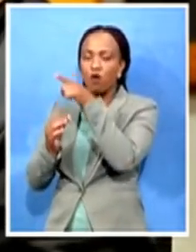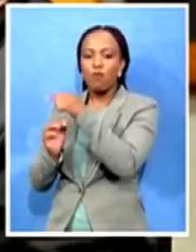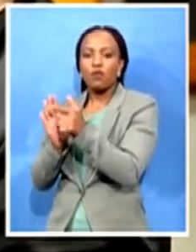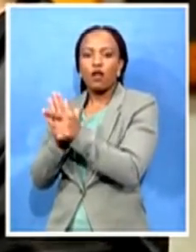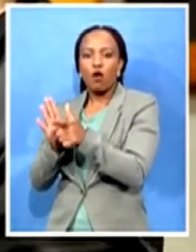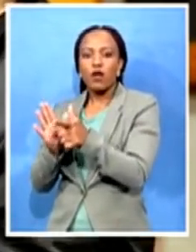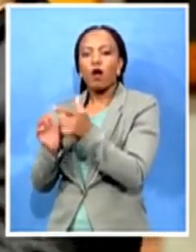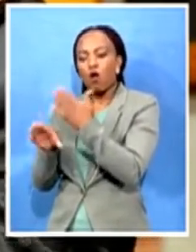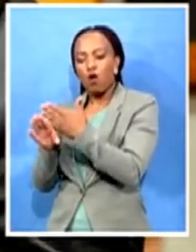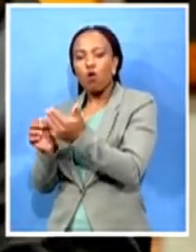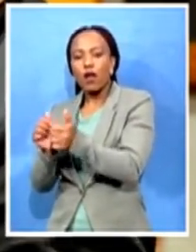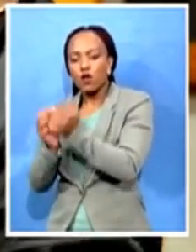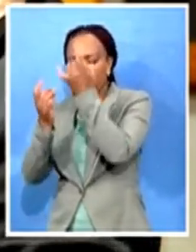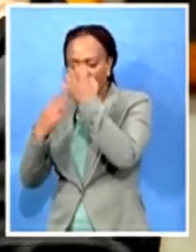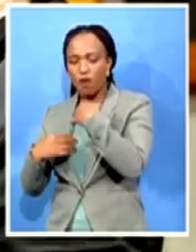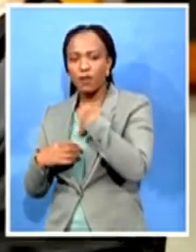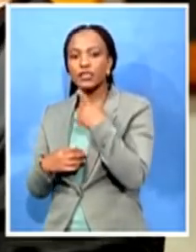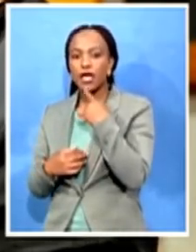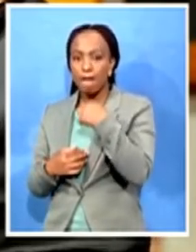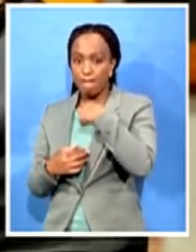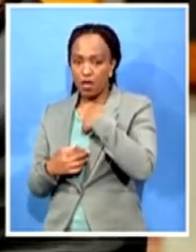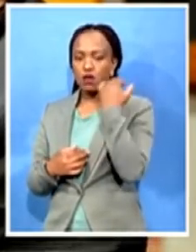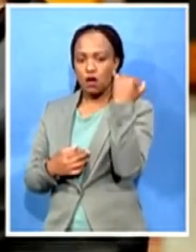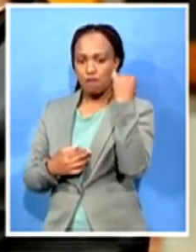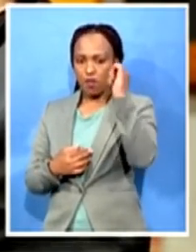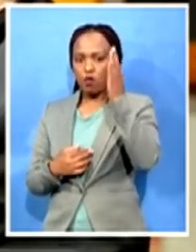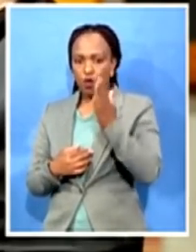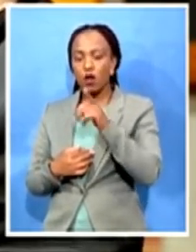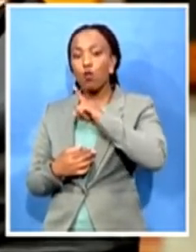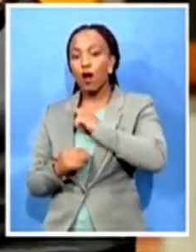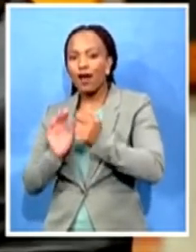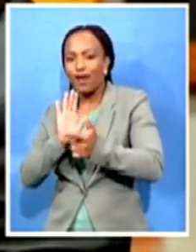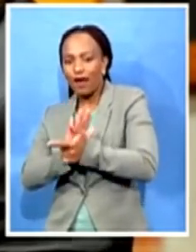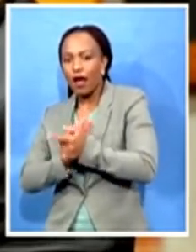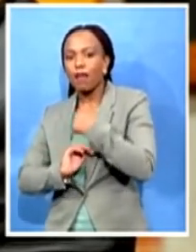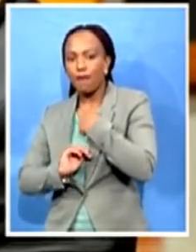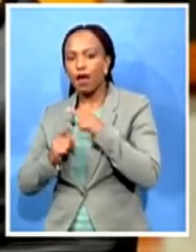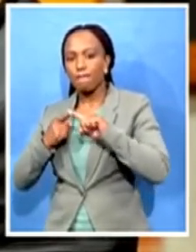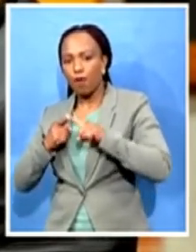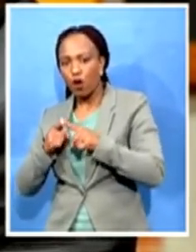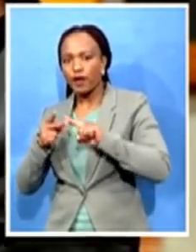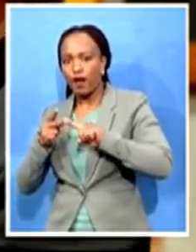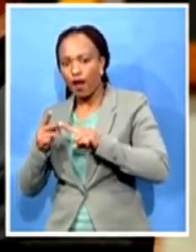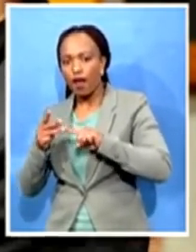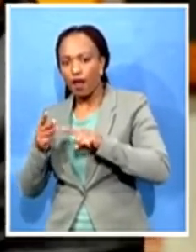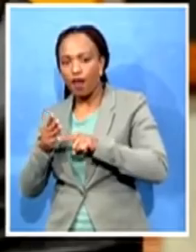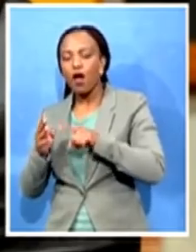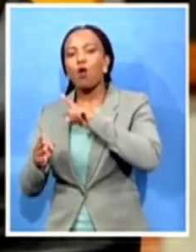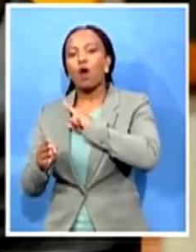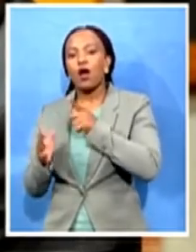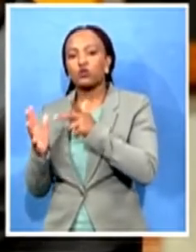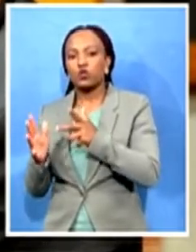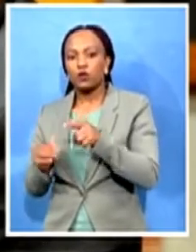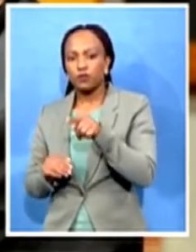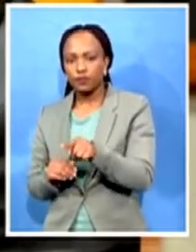in limine in regards to a legal argument, or I intend opposing bail. This is the reasons why I intend opposing bail, so you can